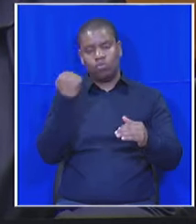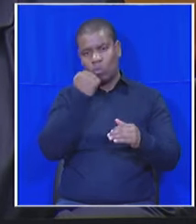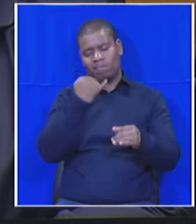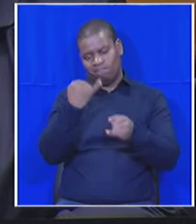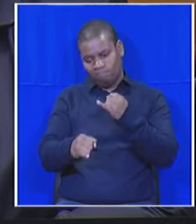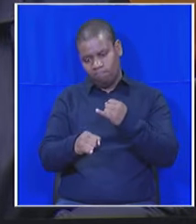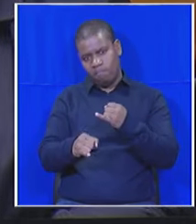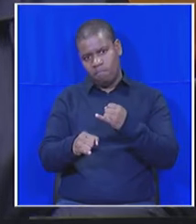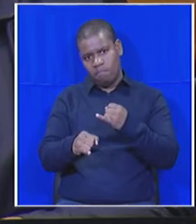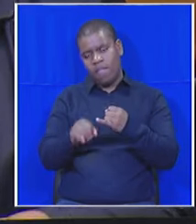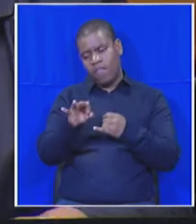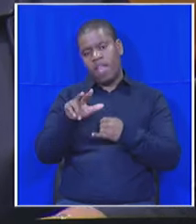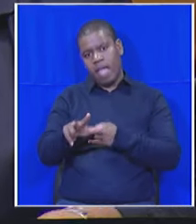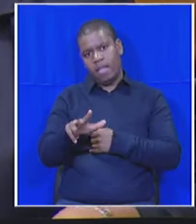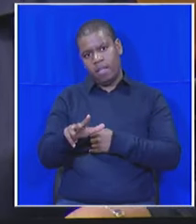human settlement.